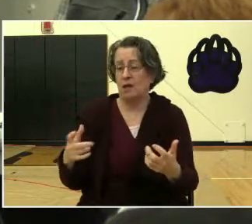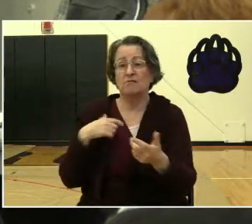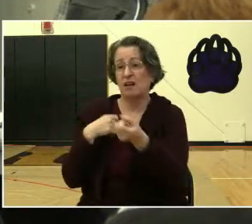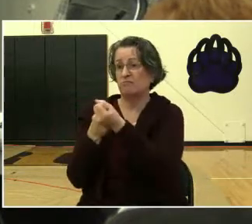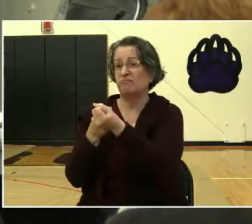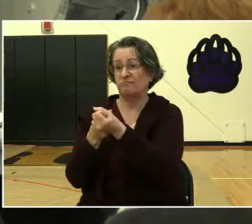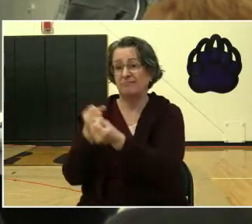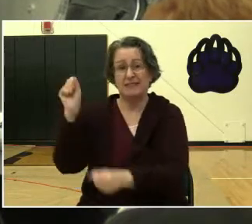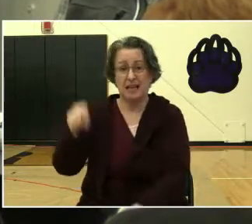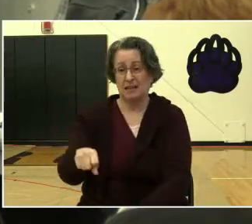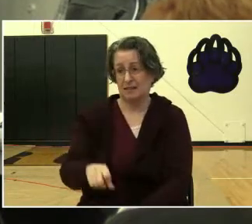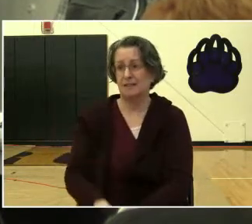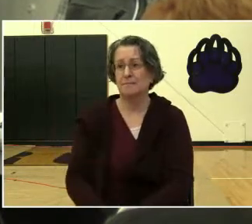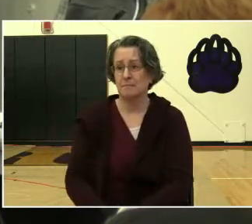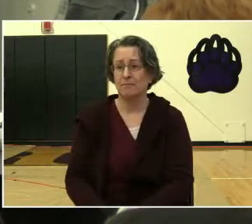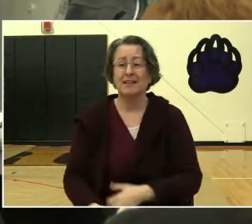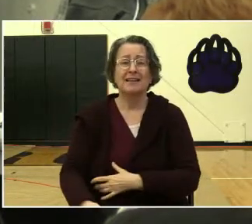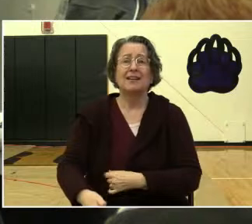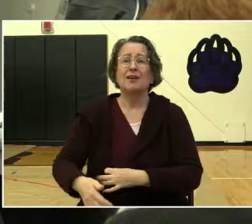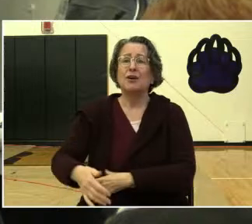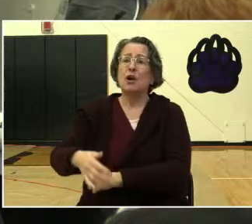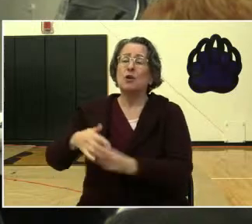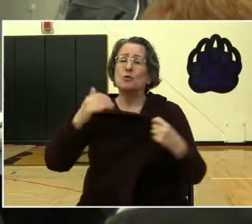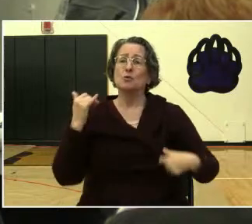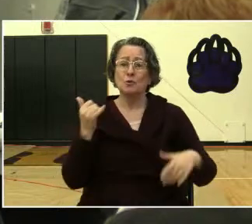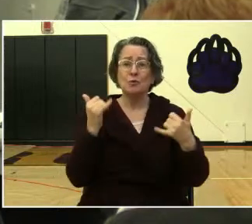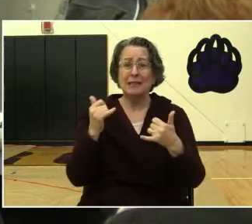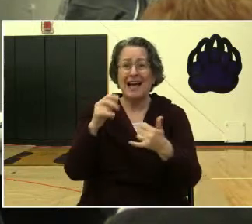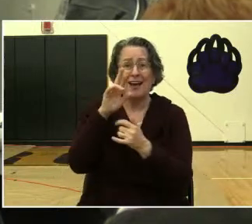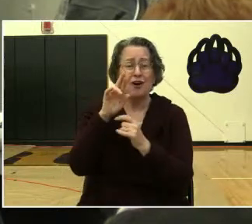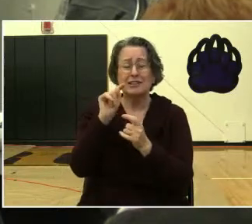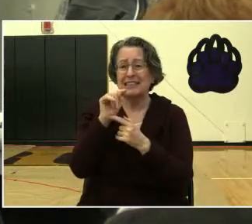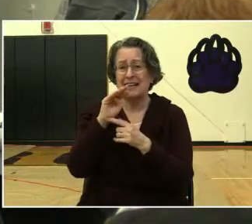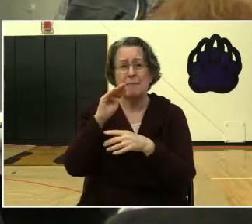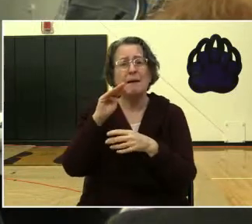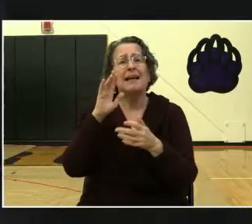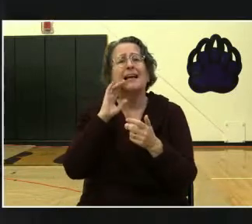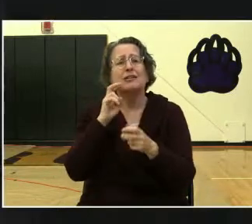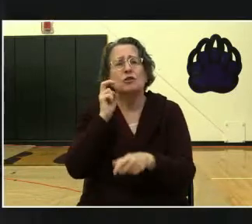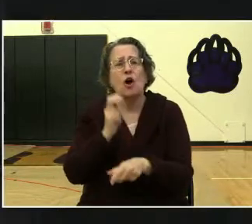the budget on this day and so please work with us during the budget